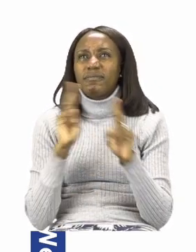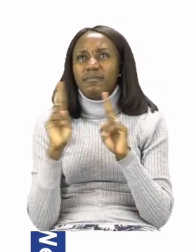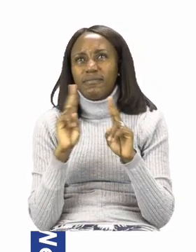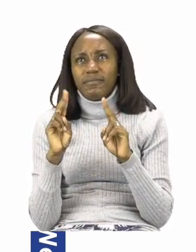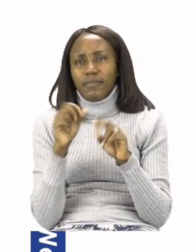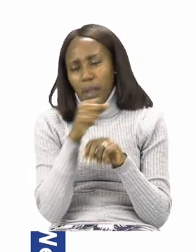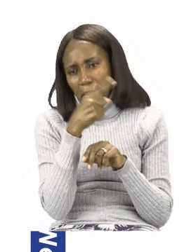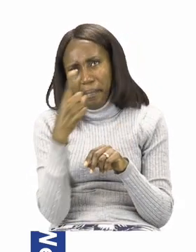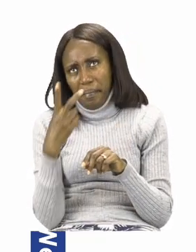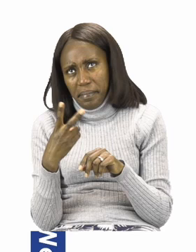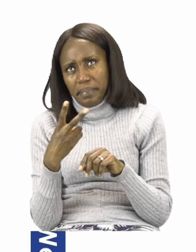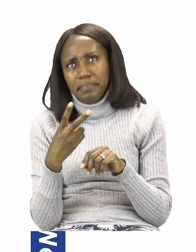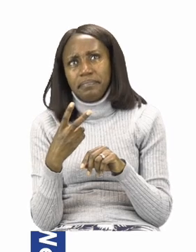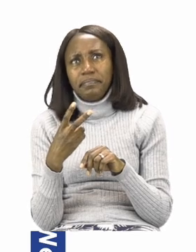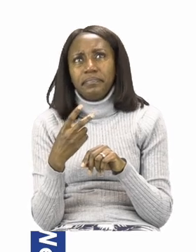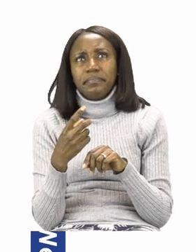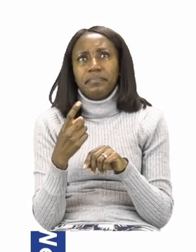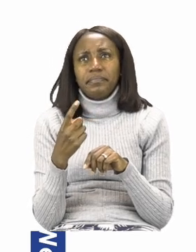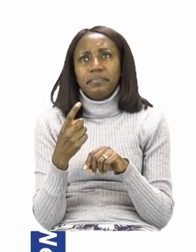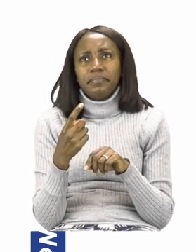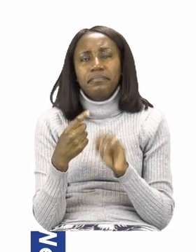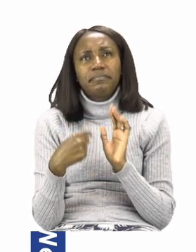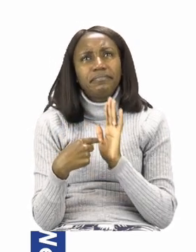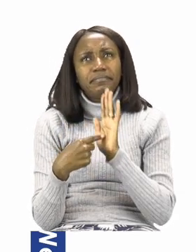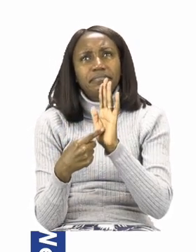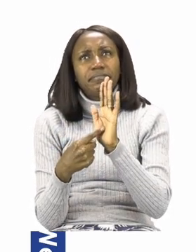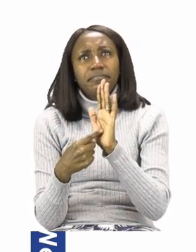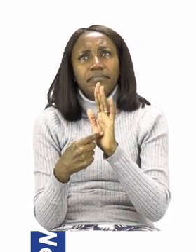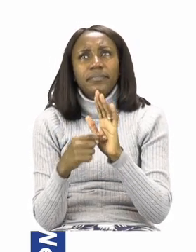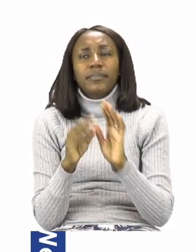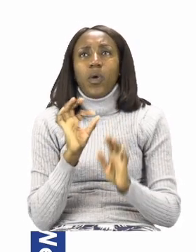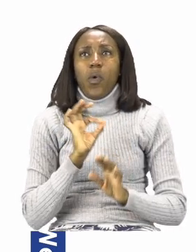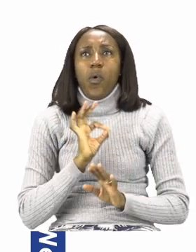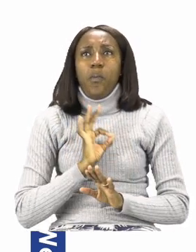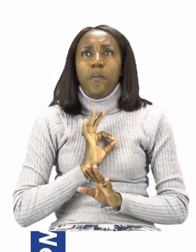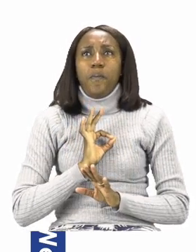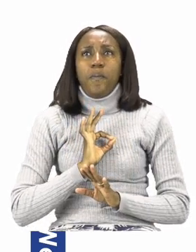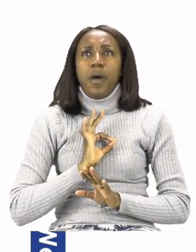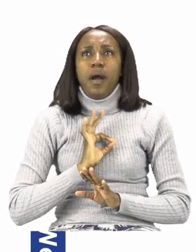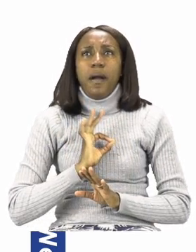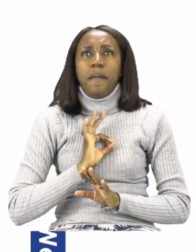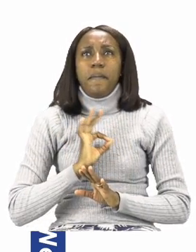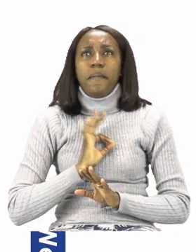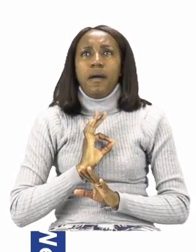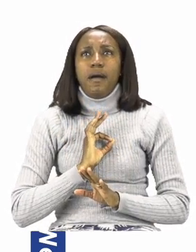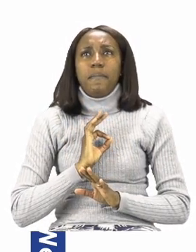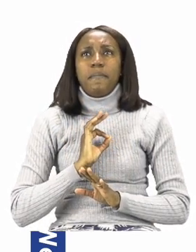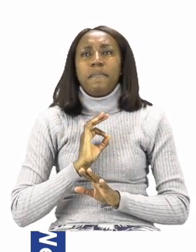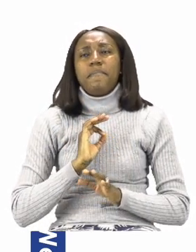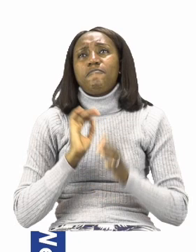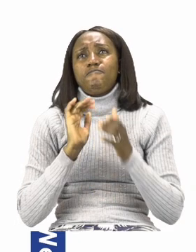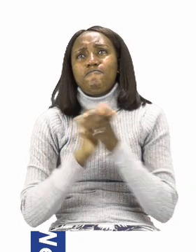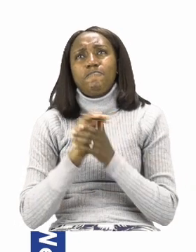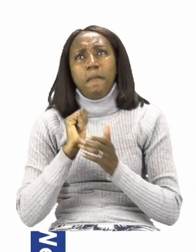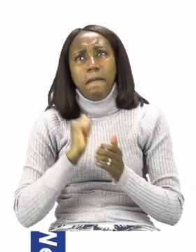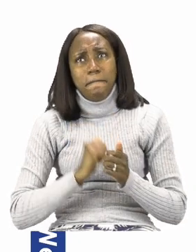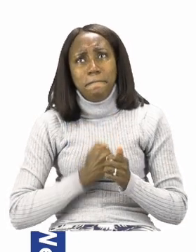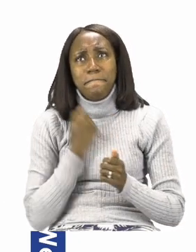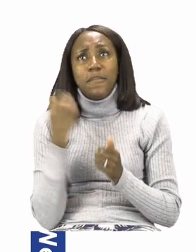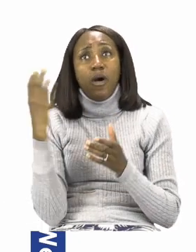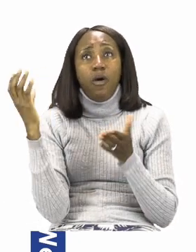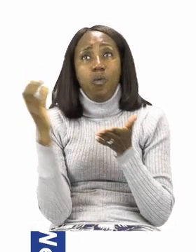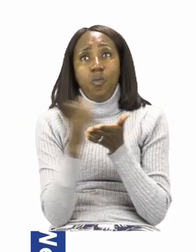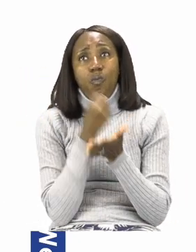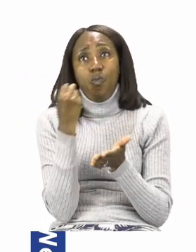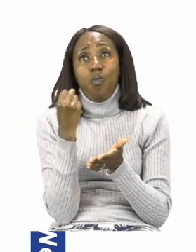there, here are the number of medals my 6 best friends won.